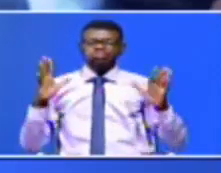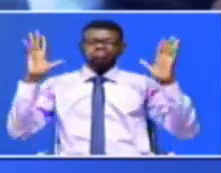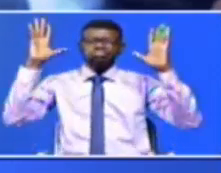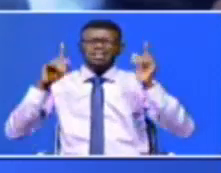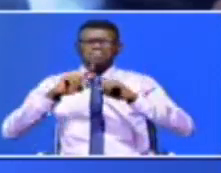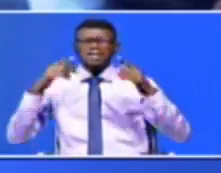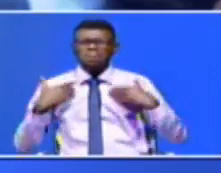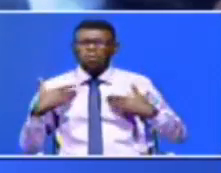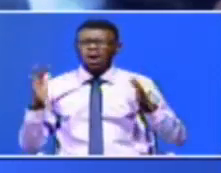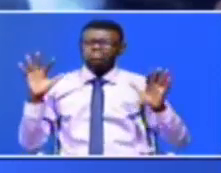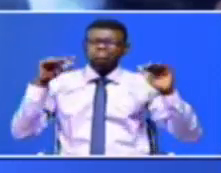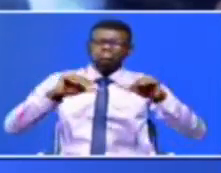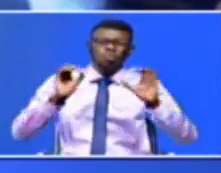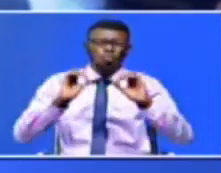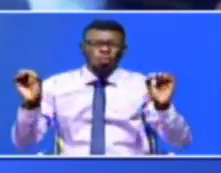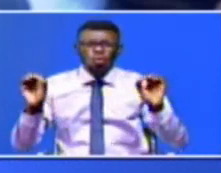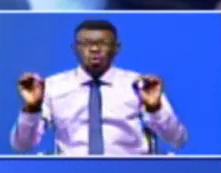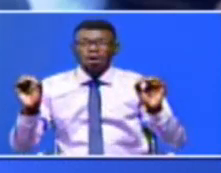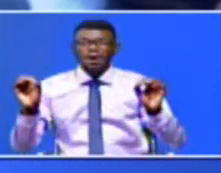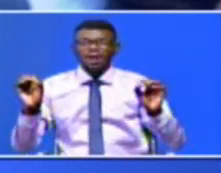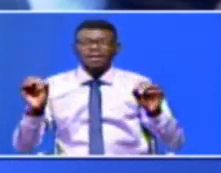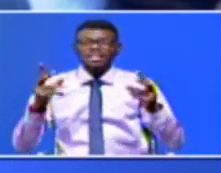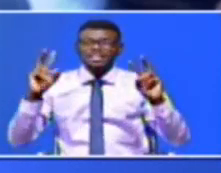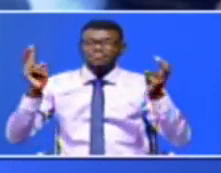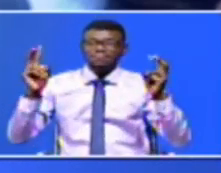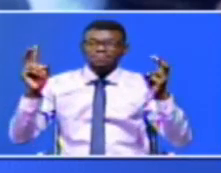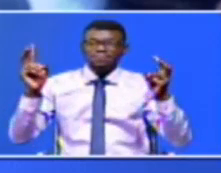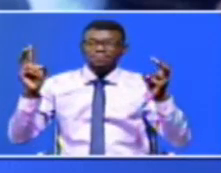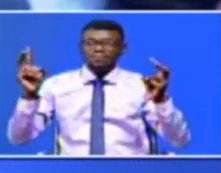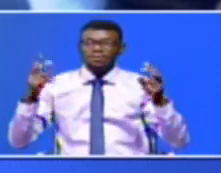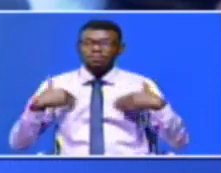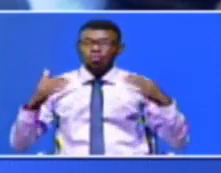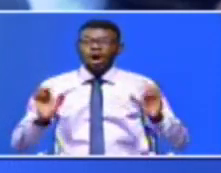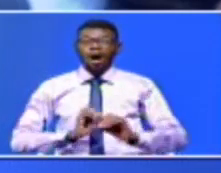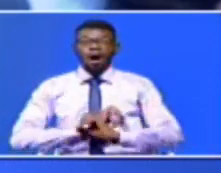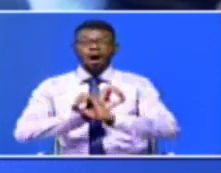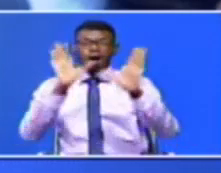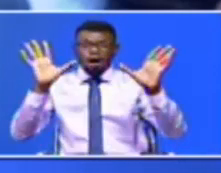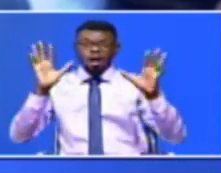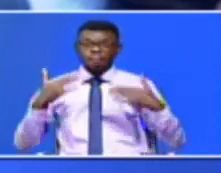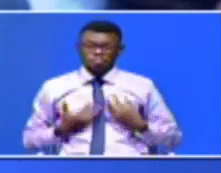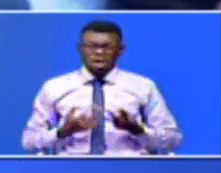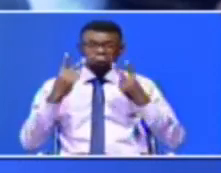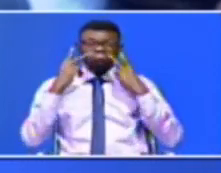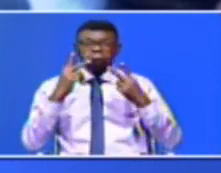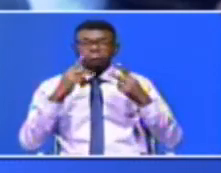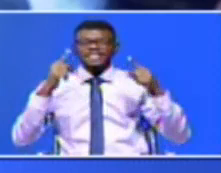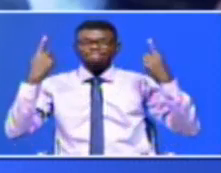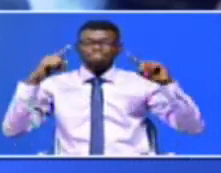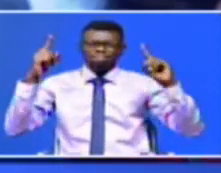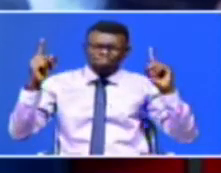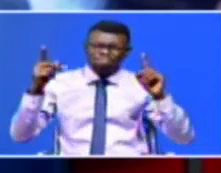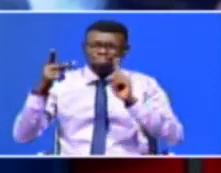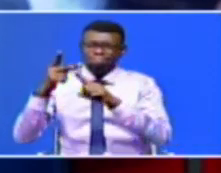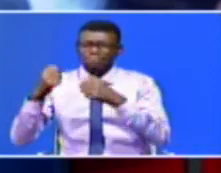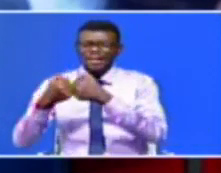celebrations due to the pandemic. Riding on the theme Met to Shine, stakeholders had the opportunity to look at the successes, challenges,